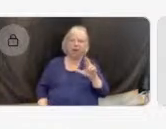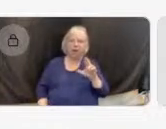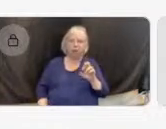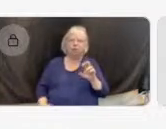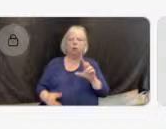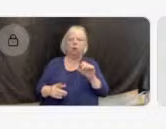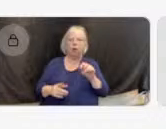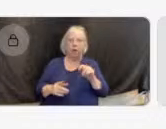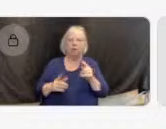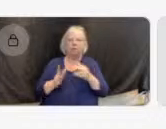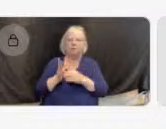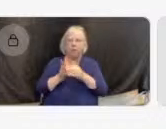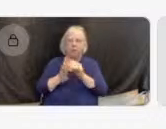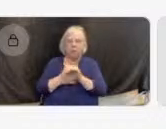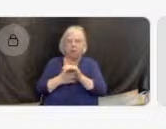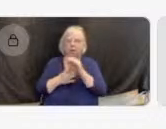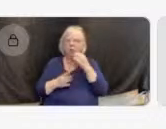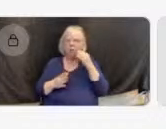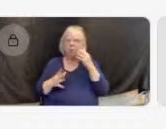homes, gated community.